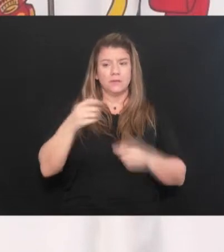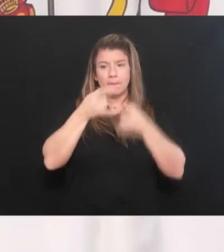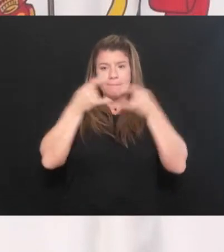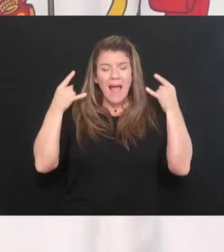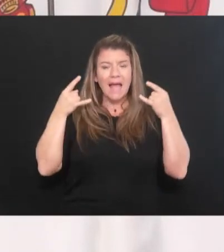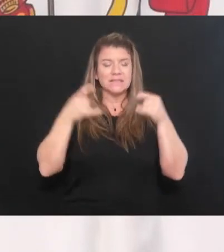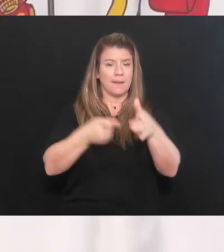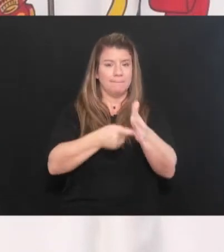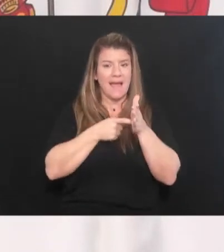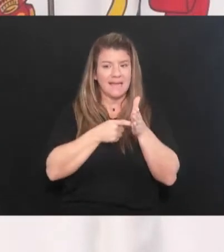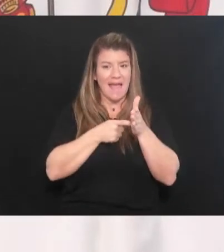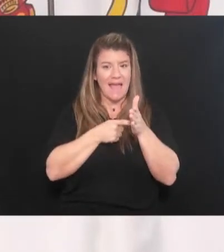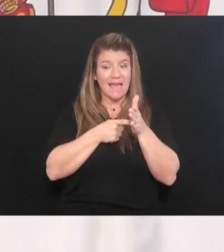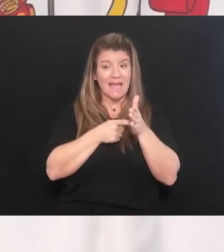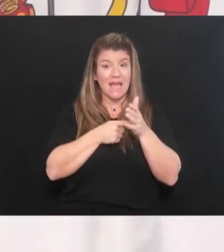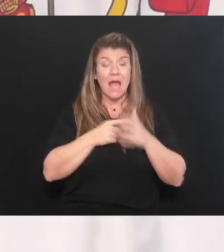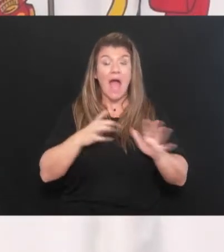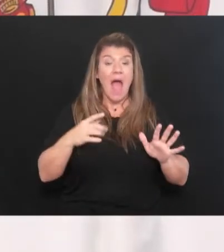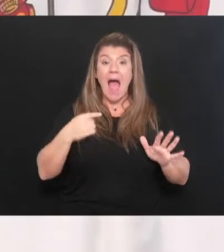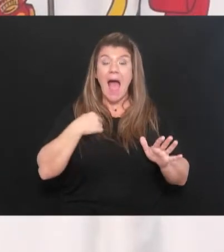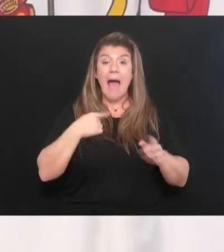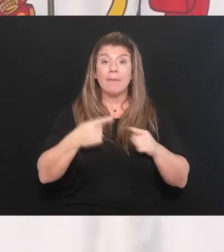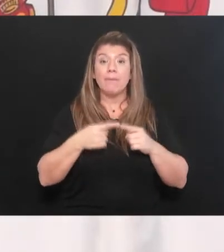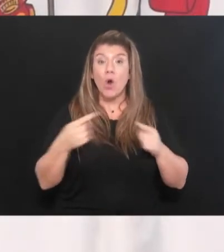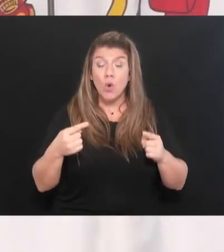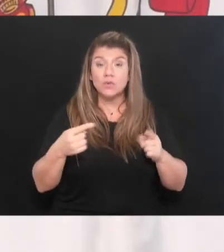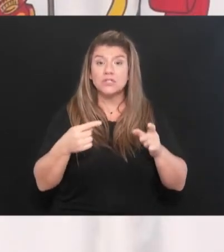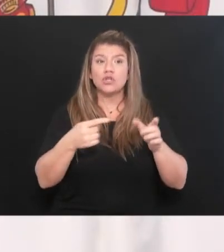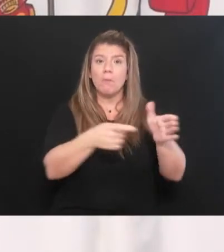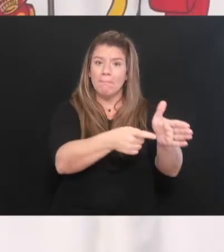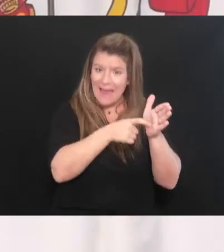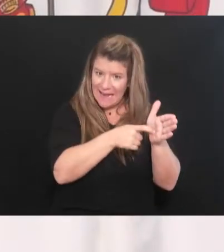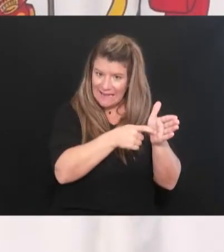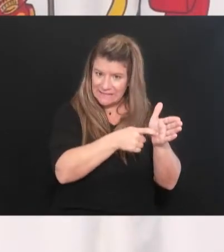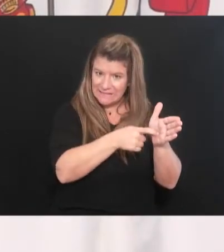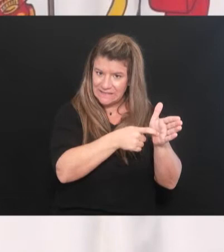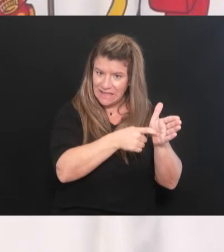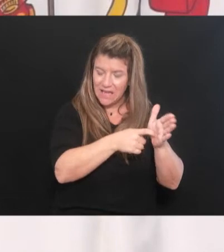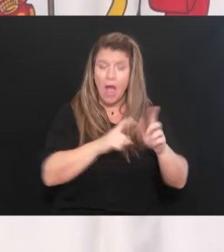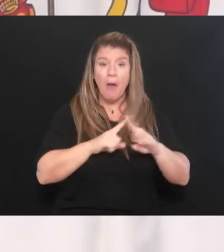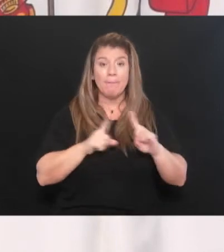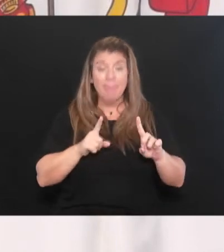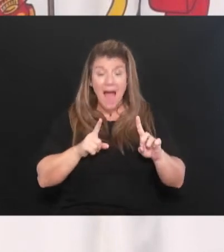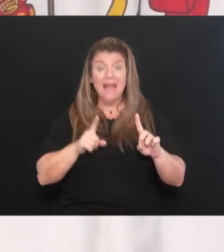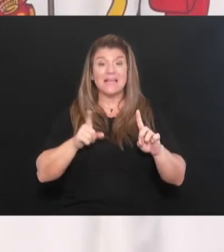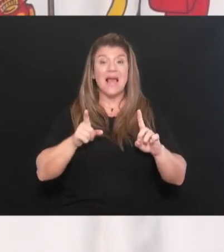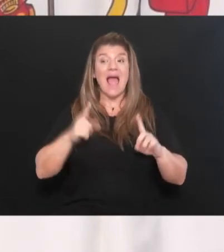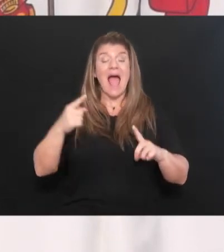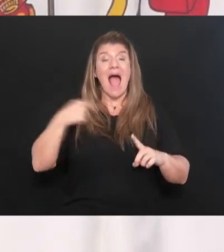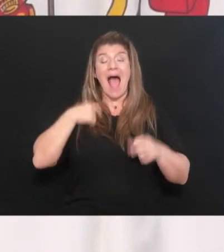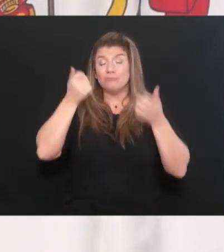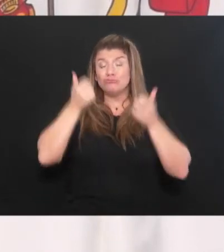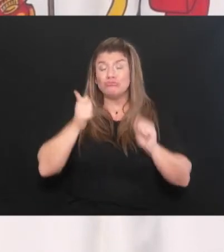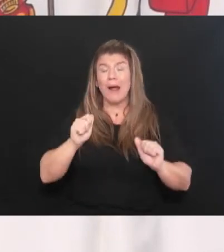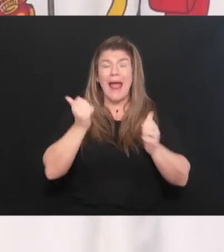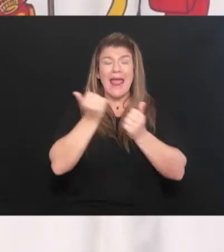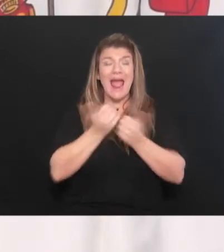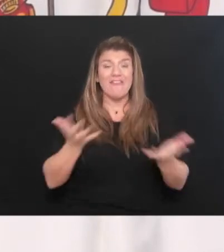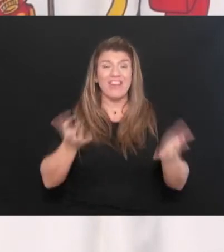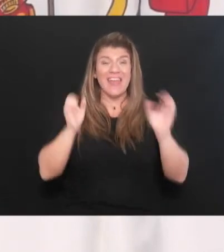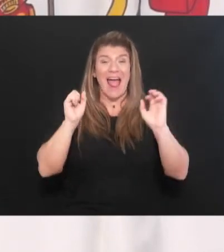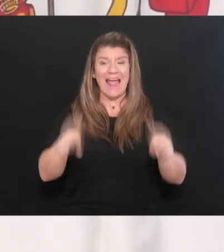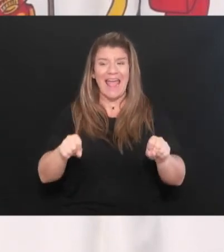or whatever. I'm opposed to mandates. But in this, I am trying with all in me to keep